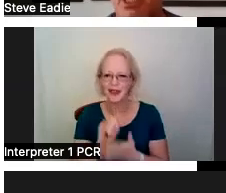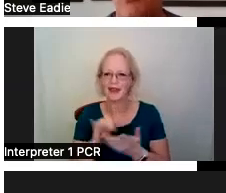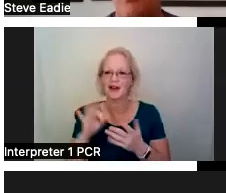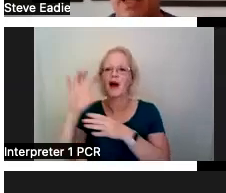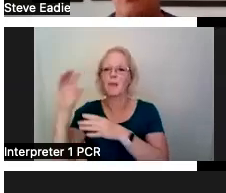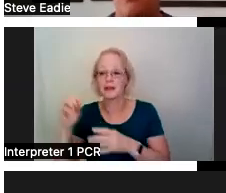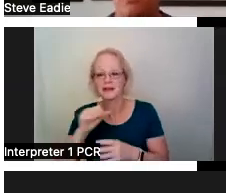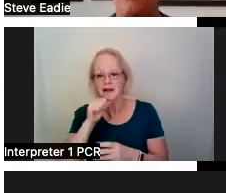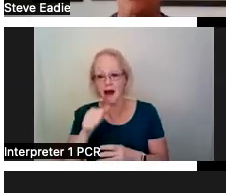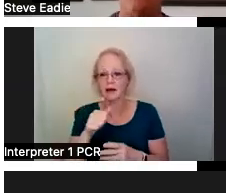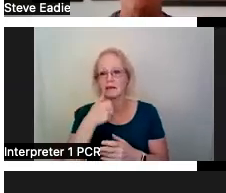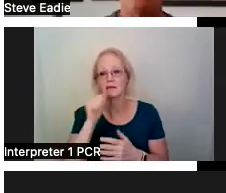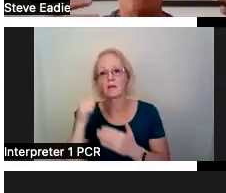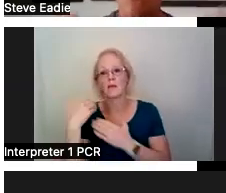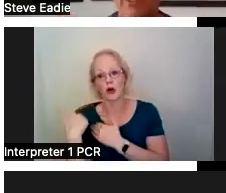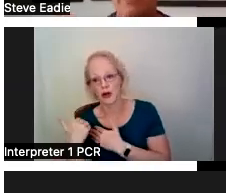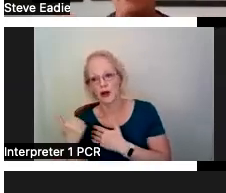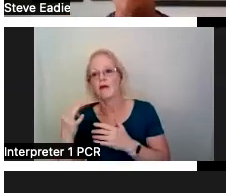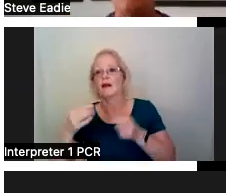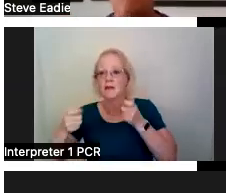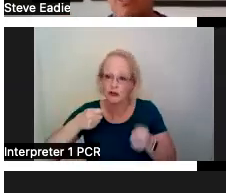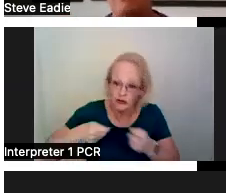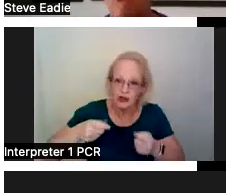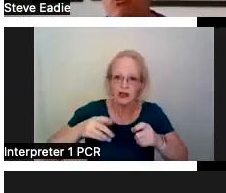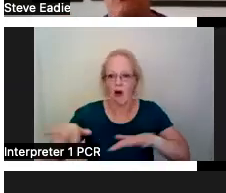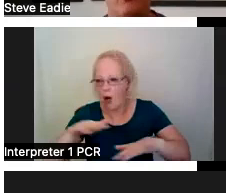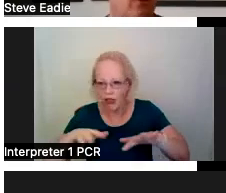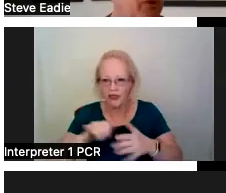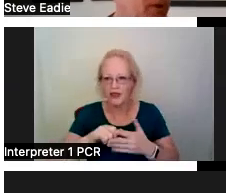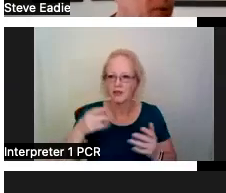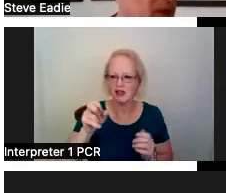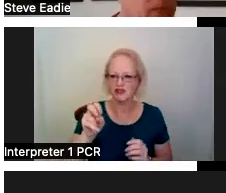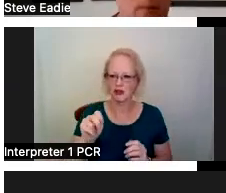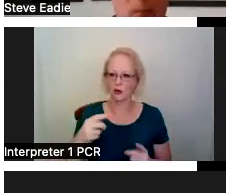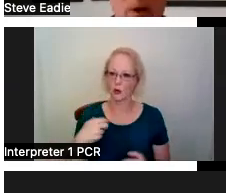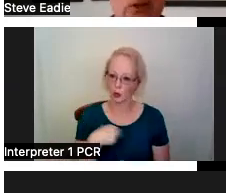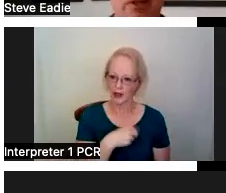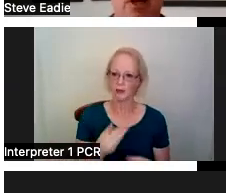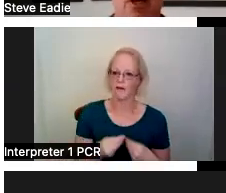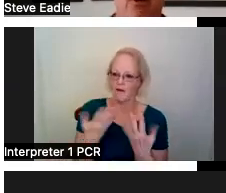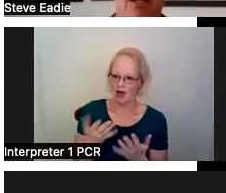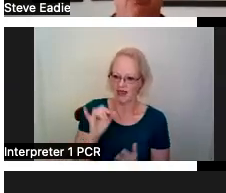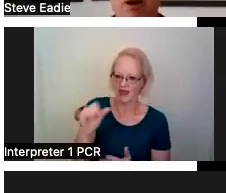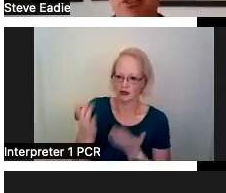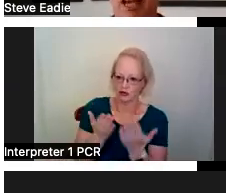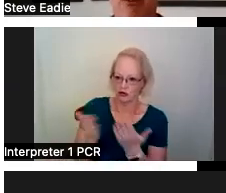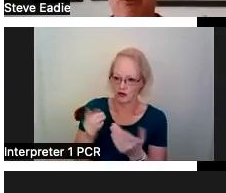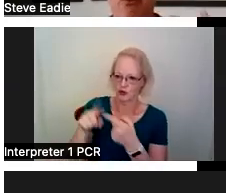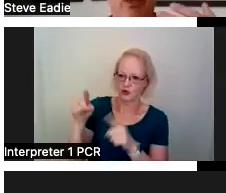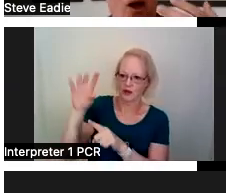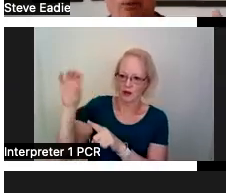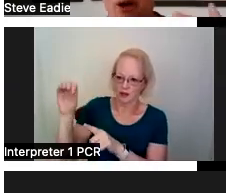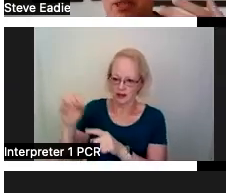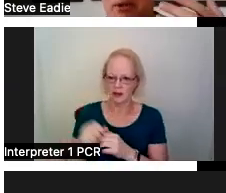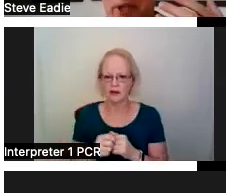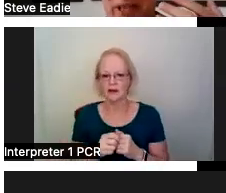managing and administering pension plans. We provide those services. And for members, as Mark said,